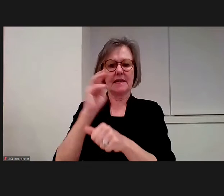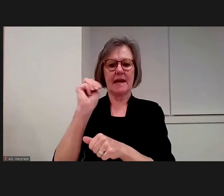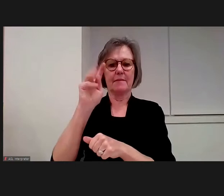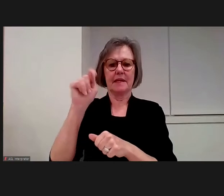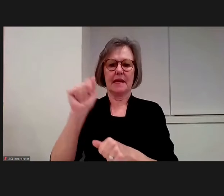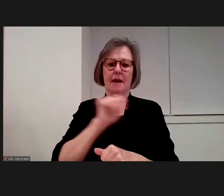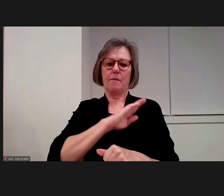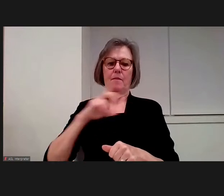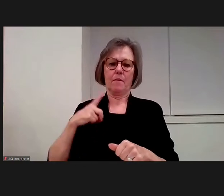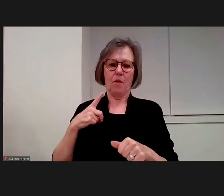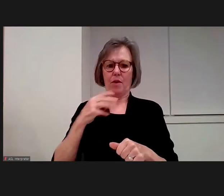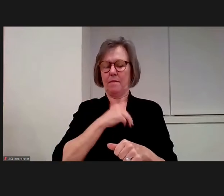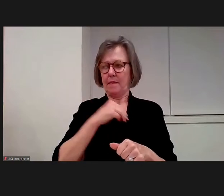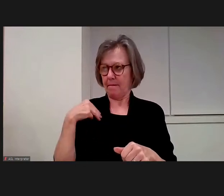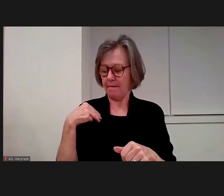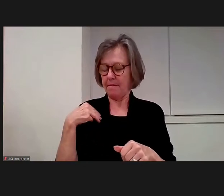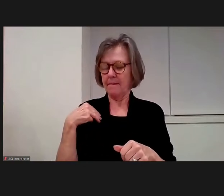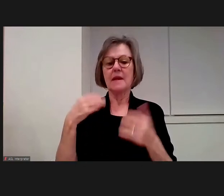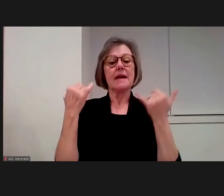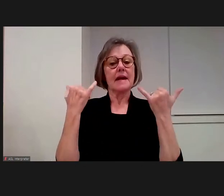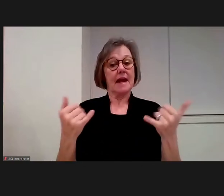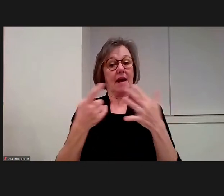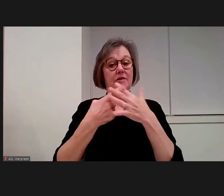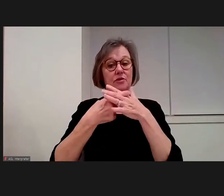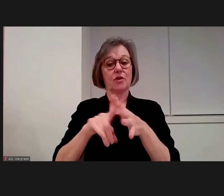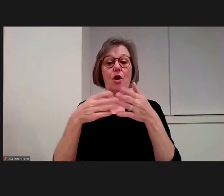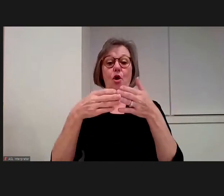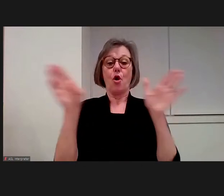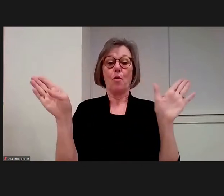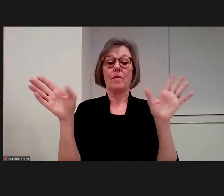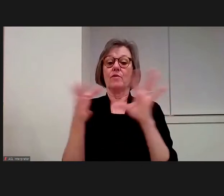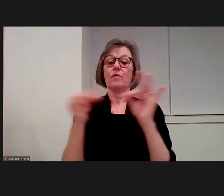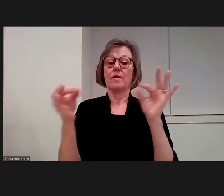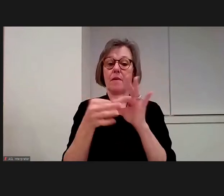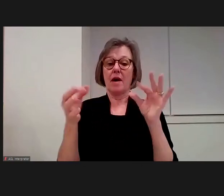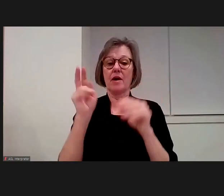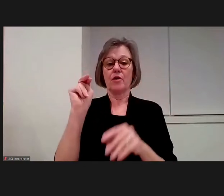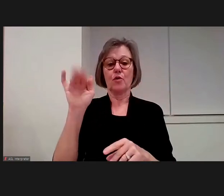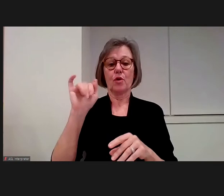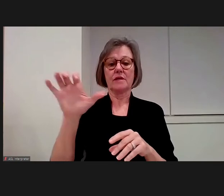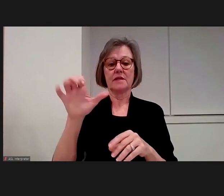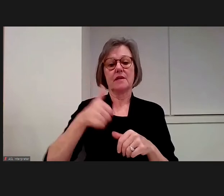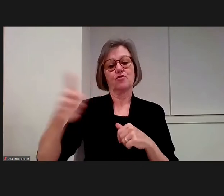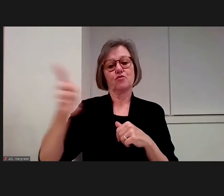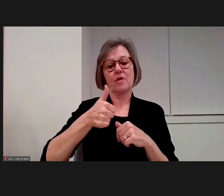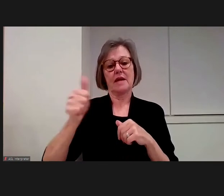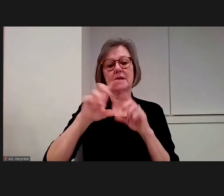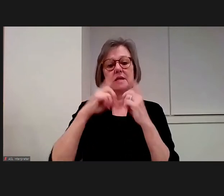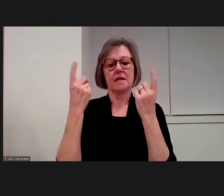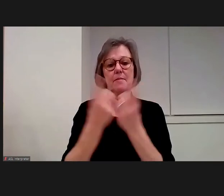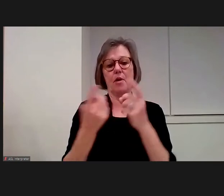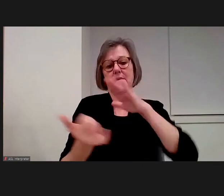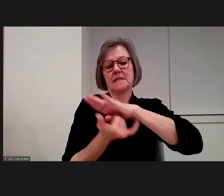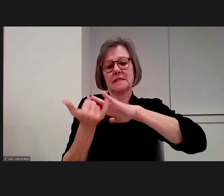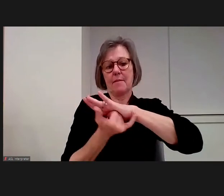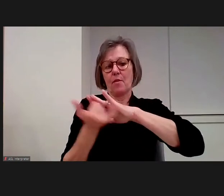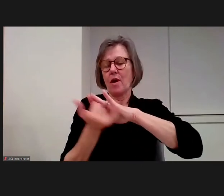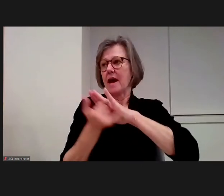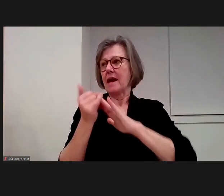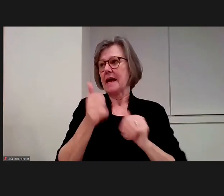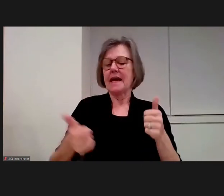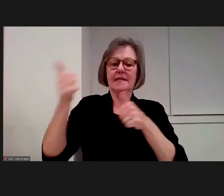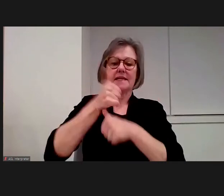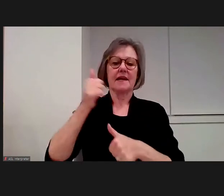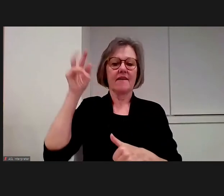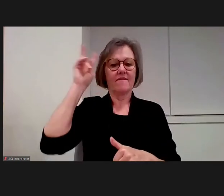member. We will now start with opening remarks from New York City Transit Department of Subways, Executive